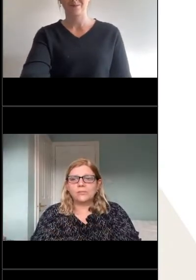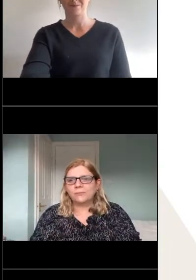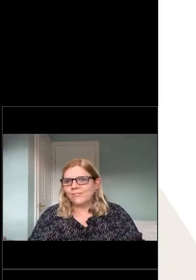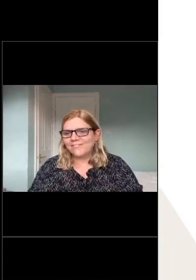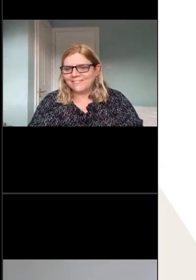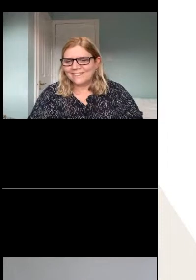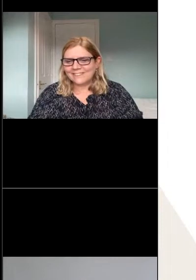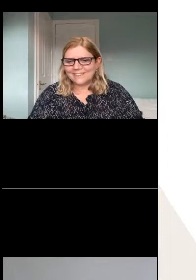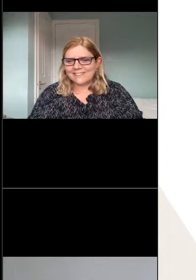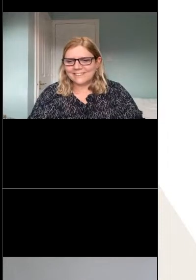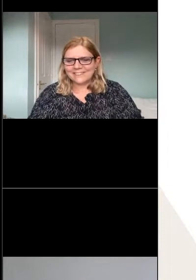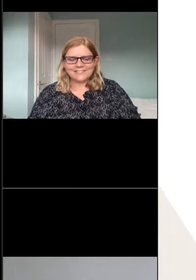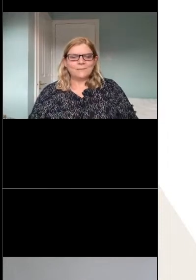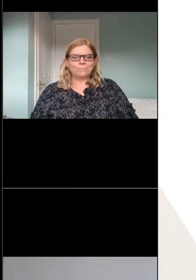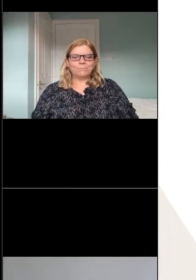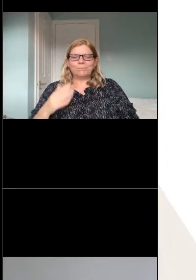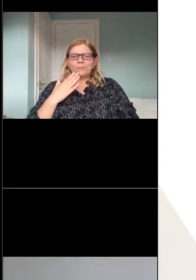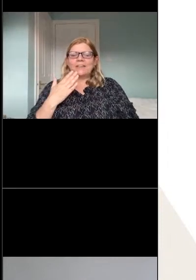And thank you for your support as well.